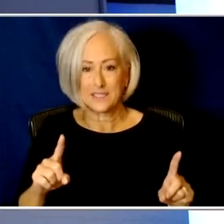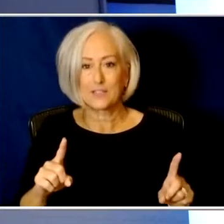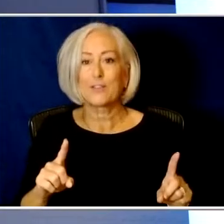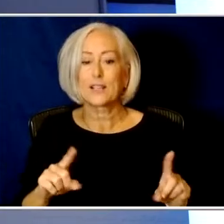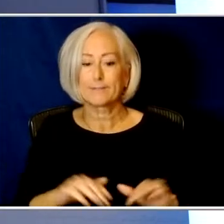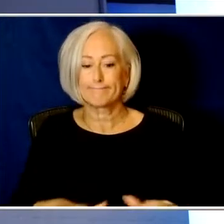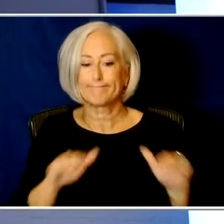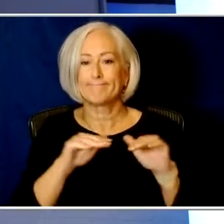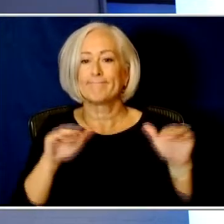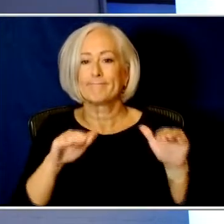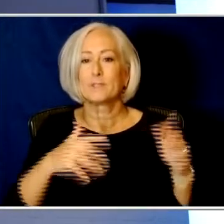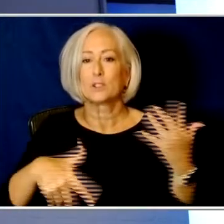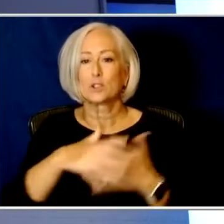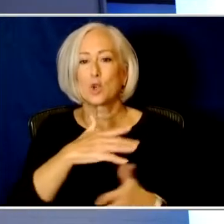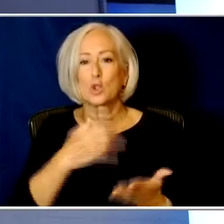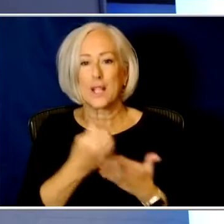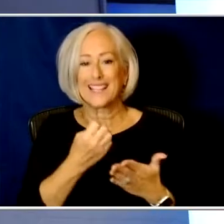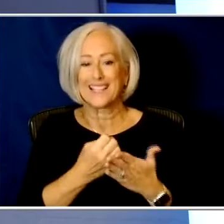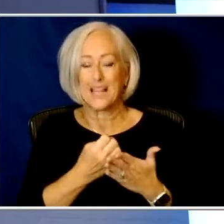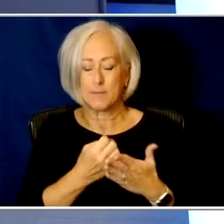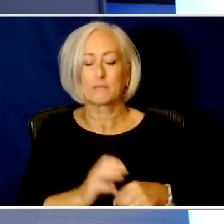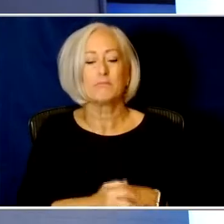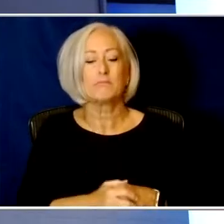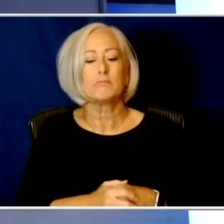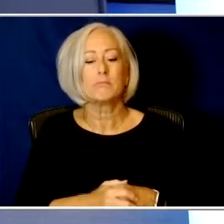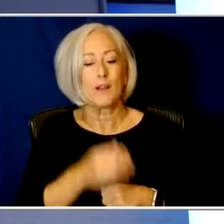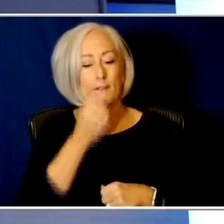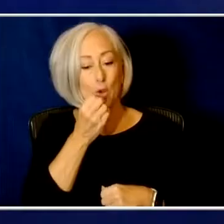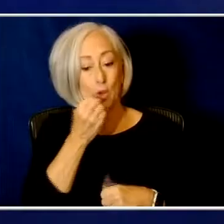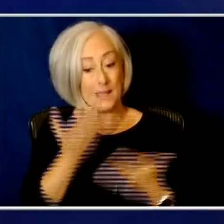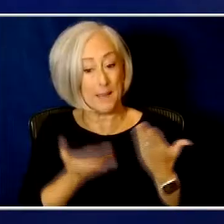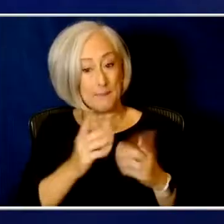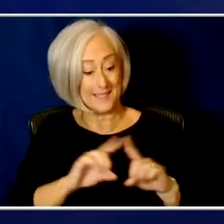may be food deserts, you tend to not have access to the higher